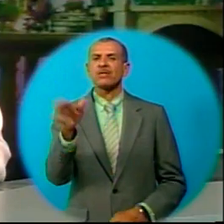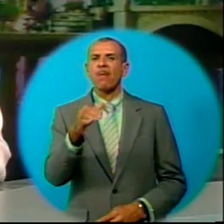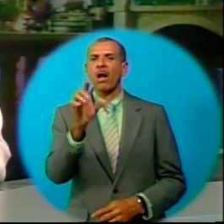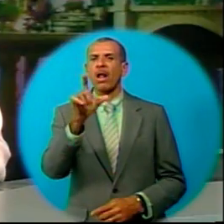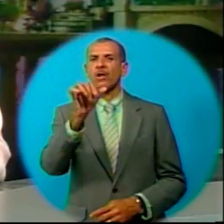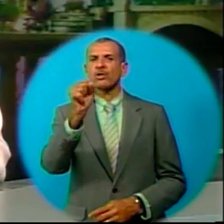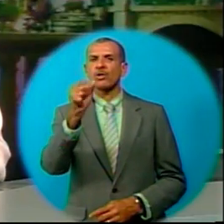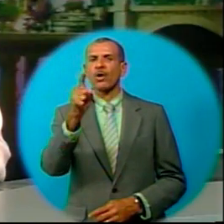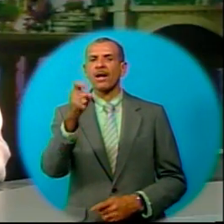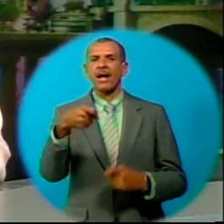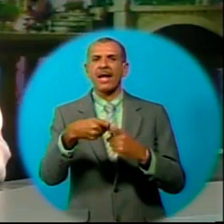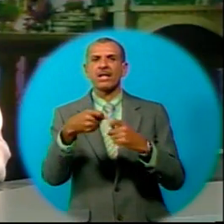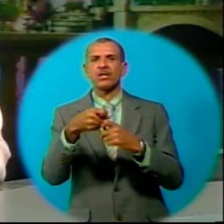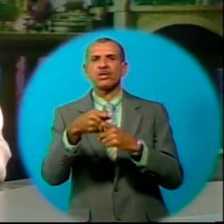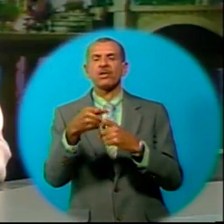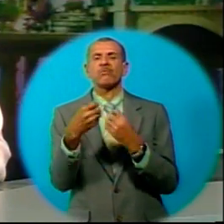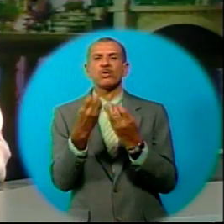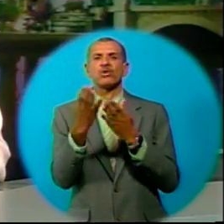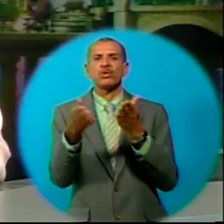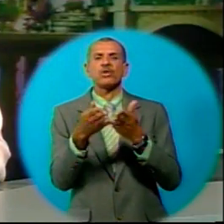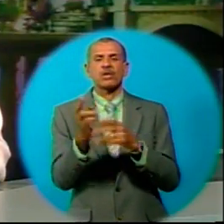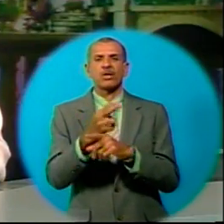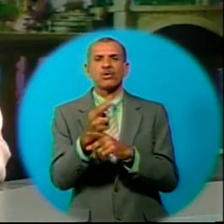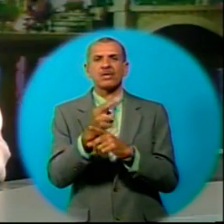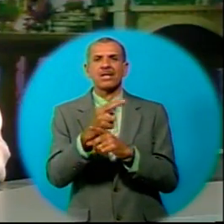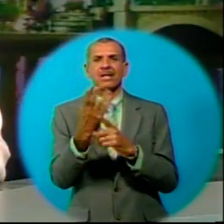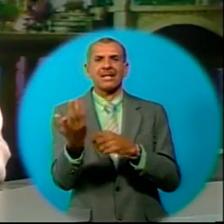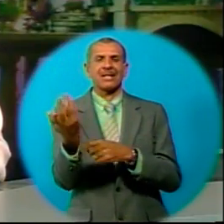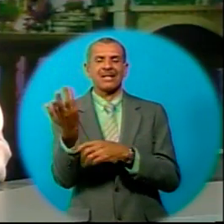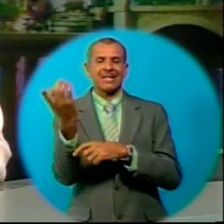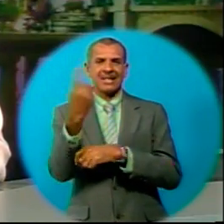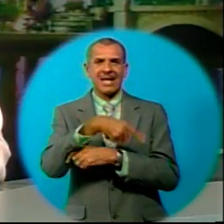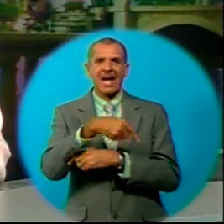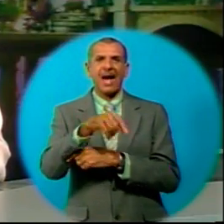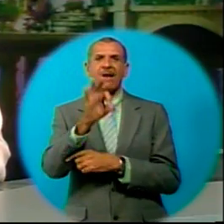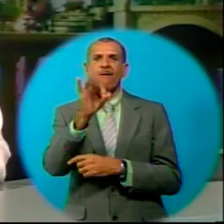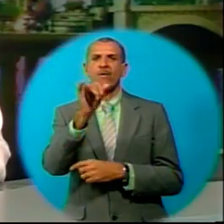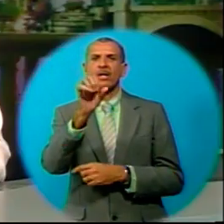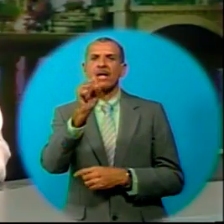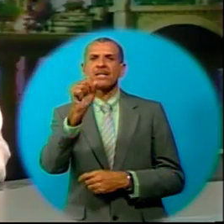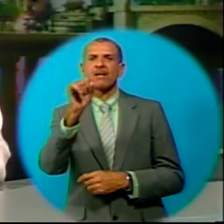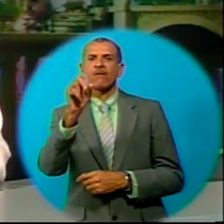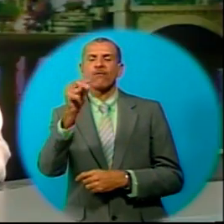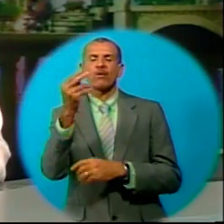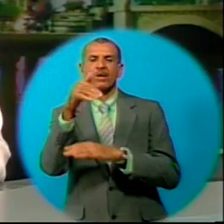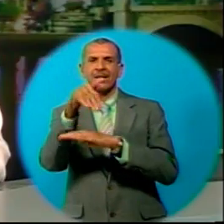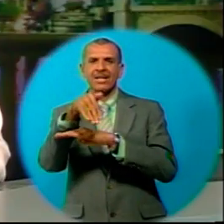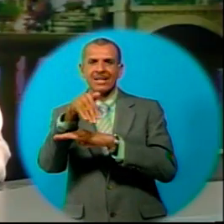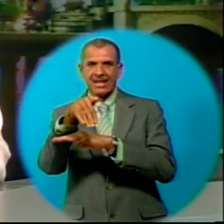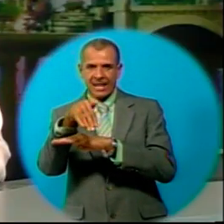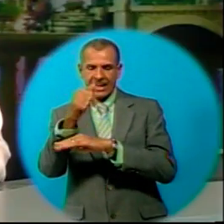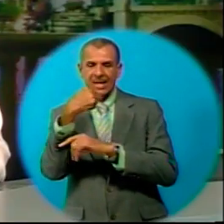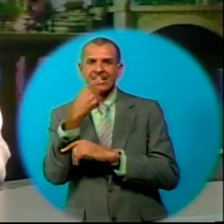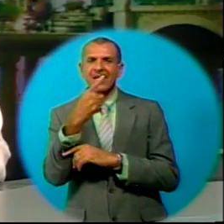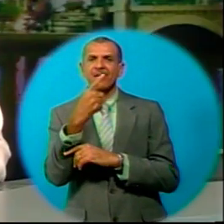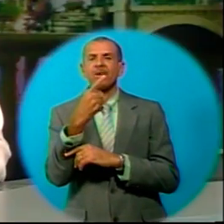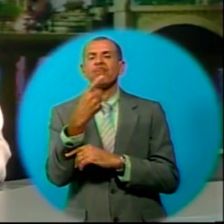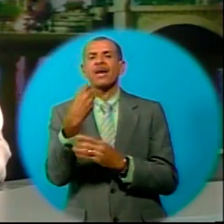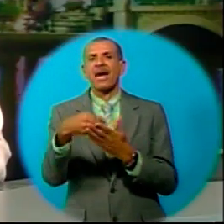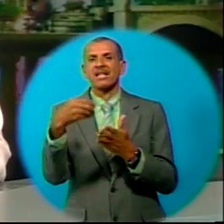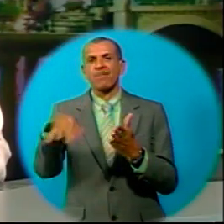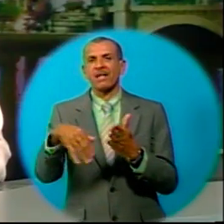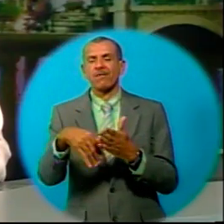use photovoltaic power in the day and fossil fuel in the night. He acknowledged it would be expensive for a domestic user,